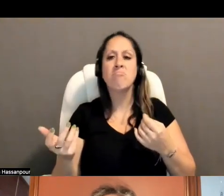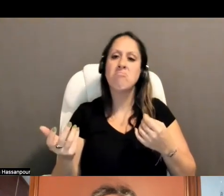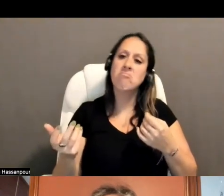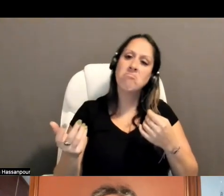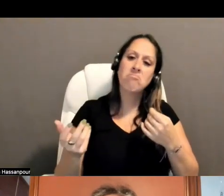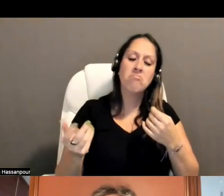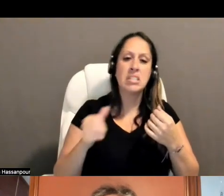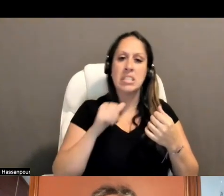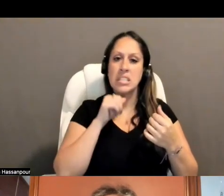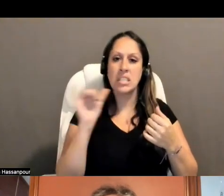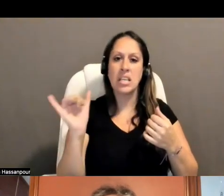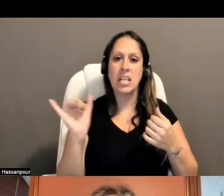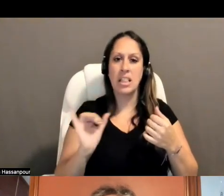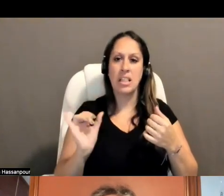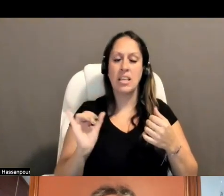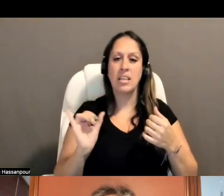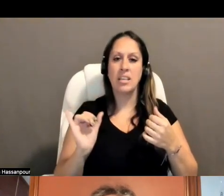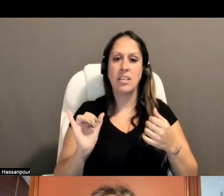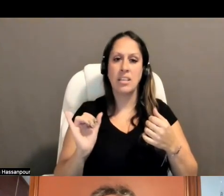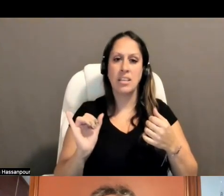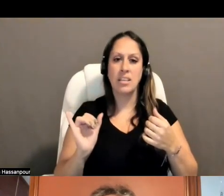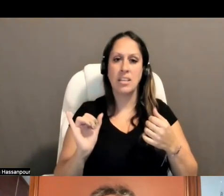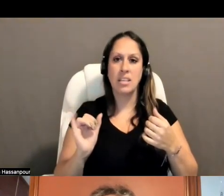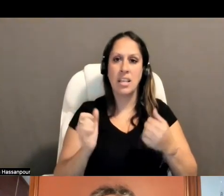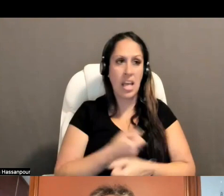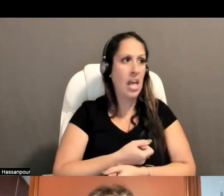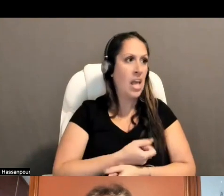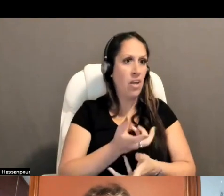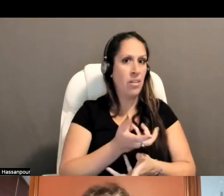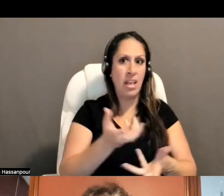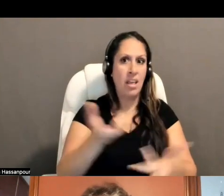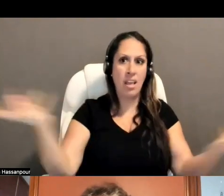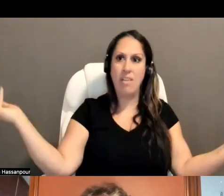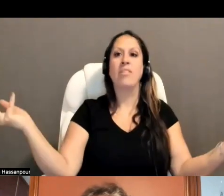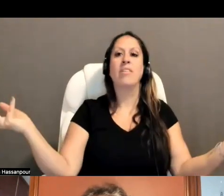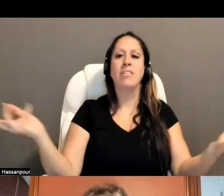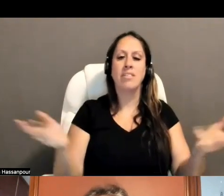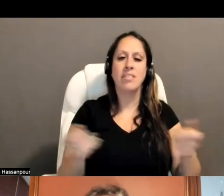it's not like out there. Yeah.